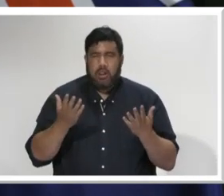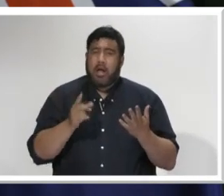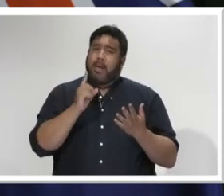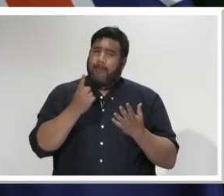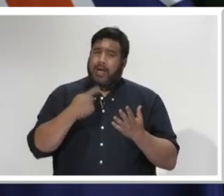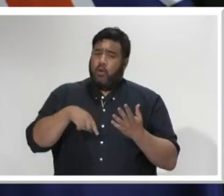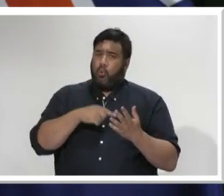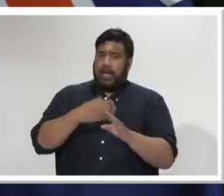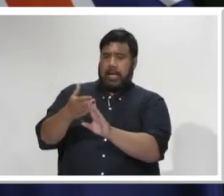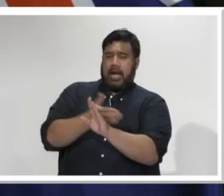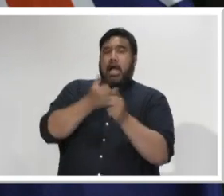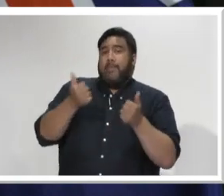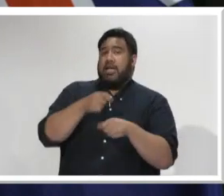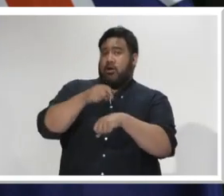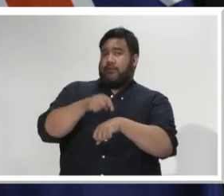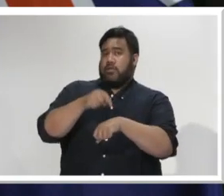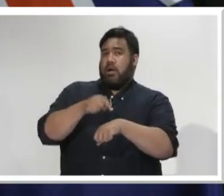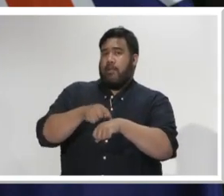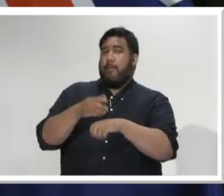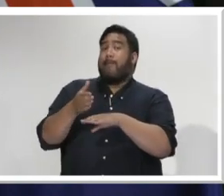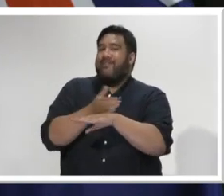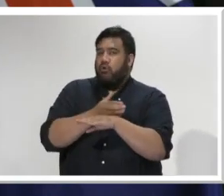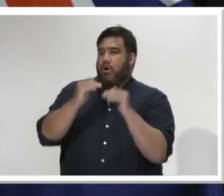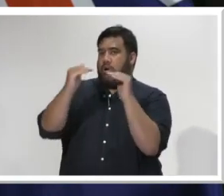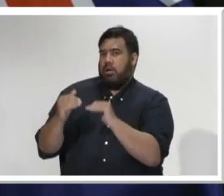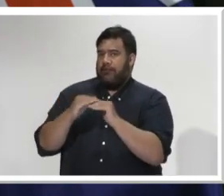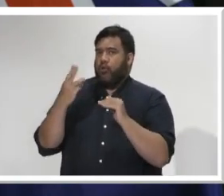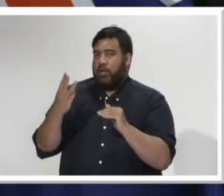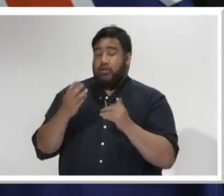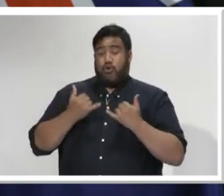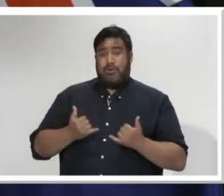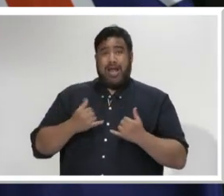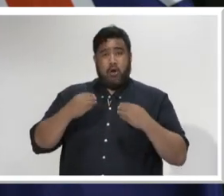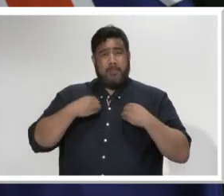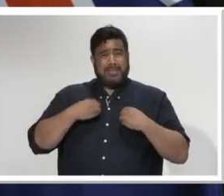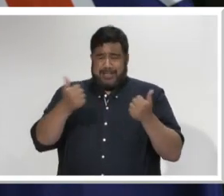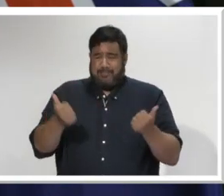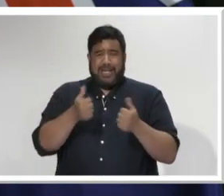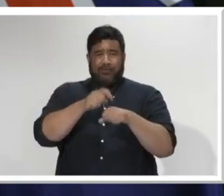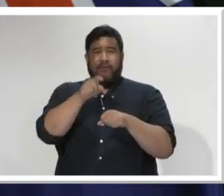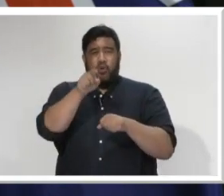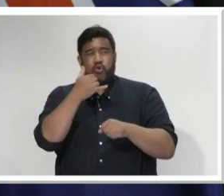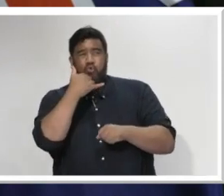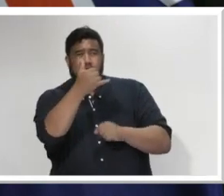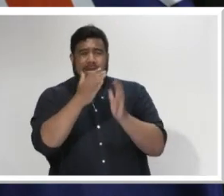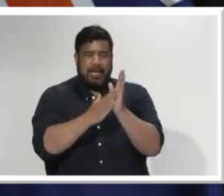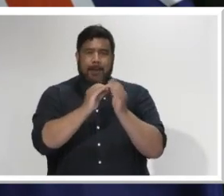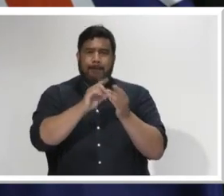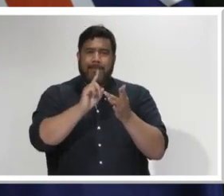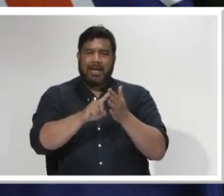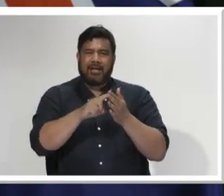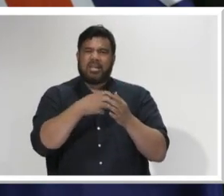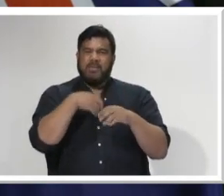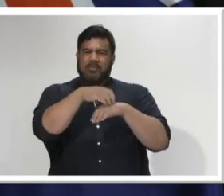ourselves time though, so if you're a business in particular and you need a question answered, please do reach out to MB for further information.